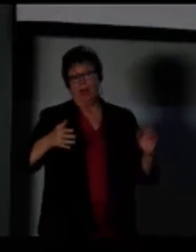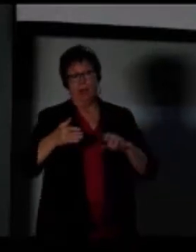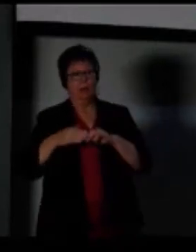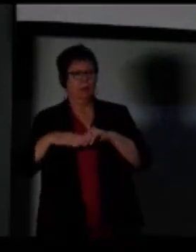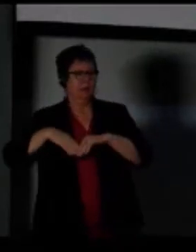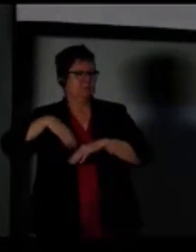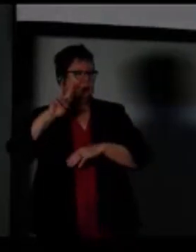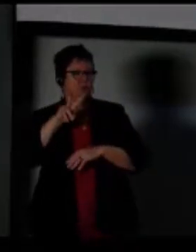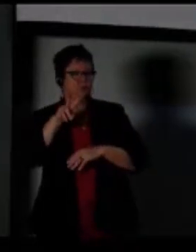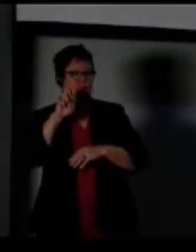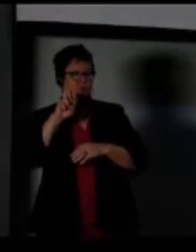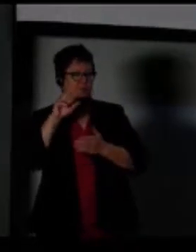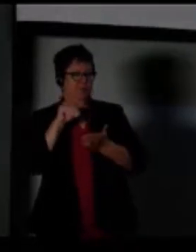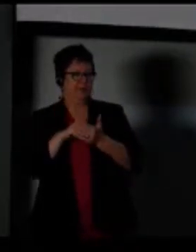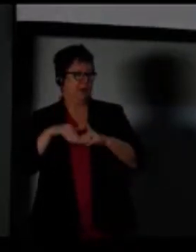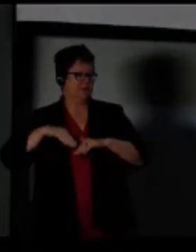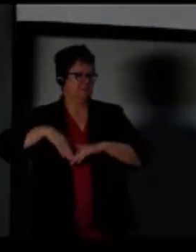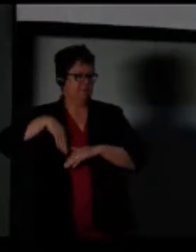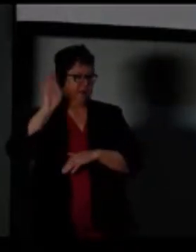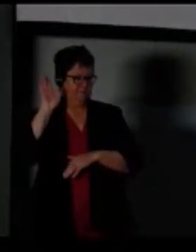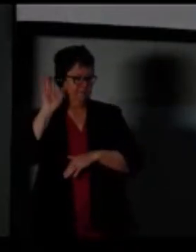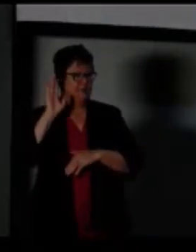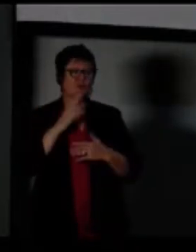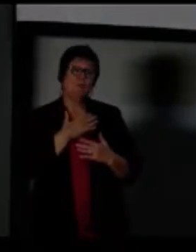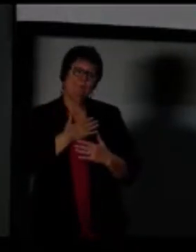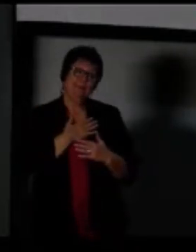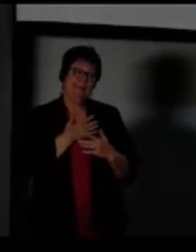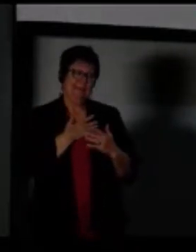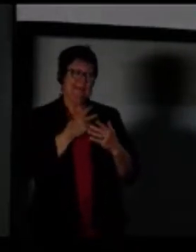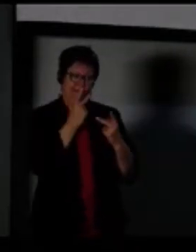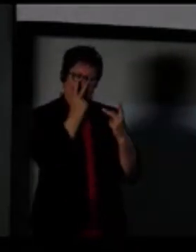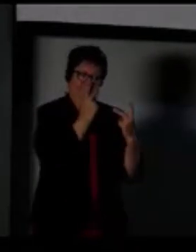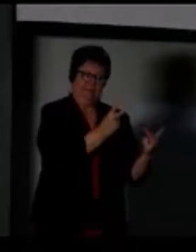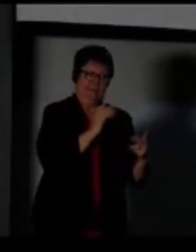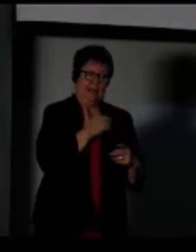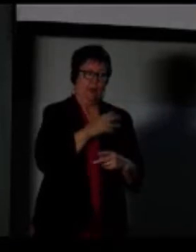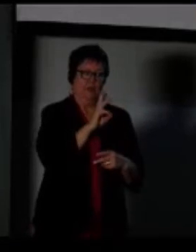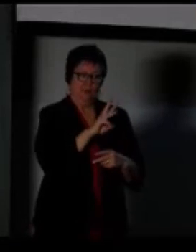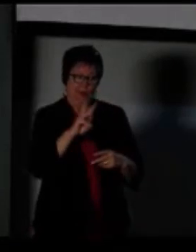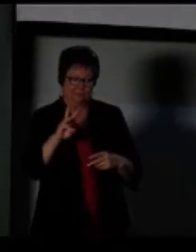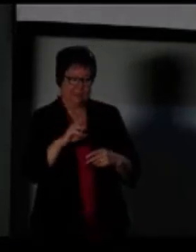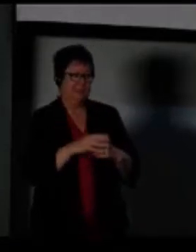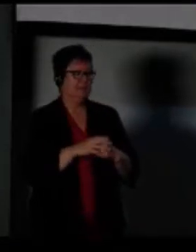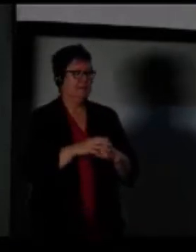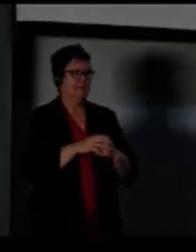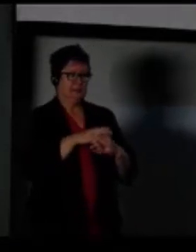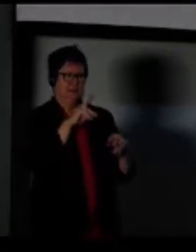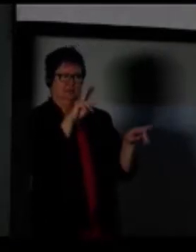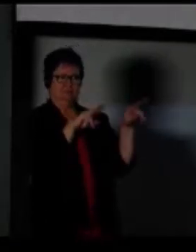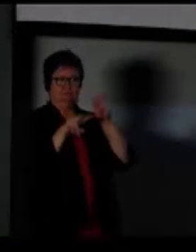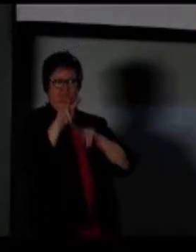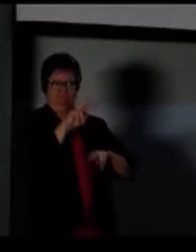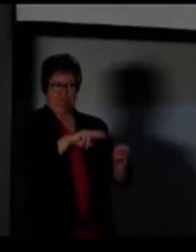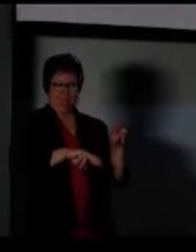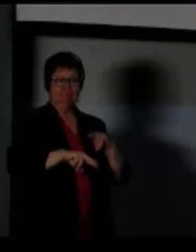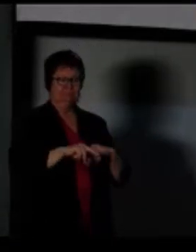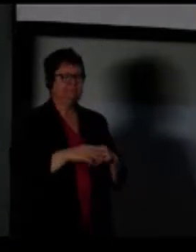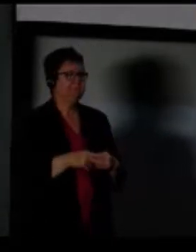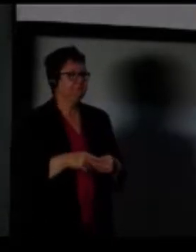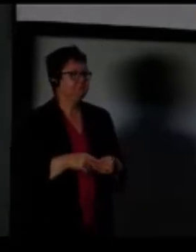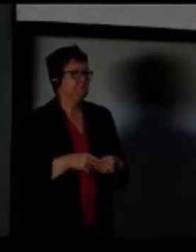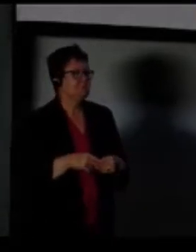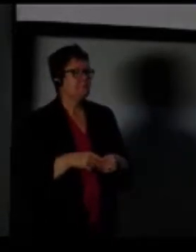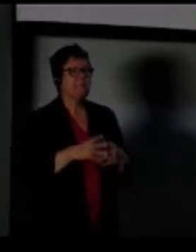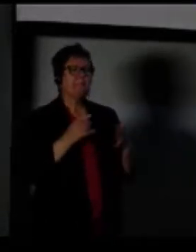over 200,000. So please visit our website to go through it. And so I'm just going to walk